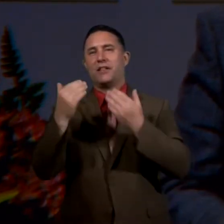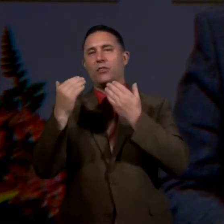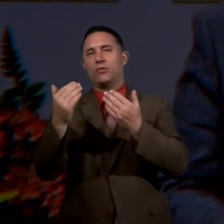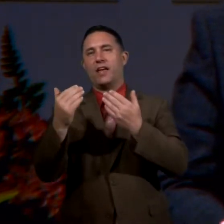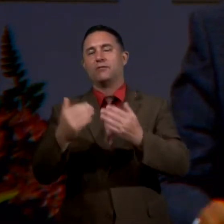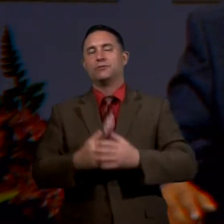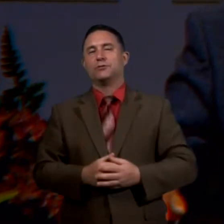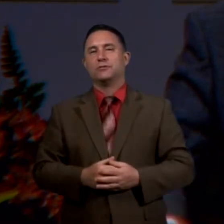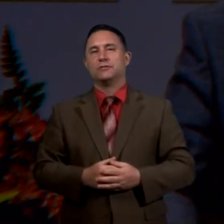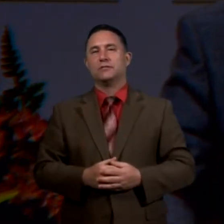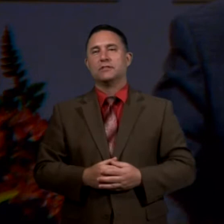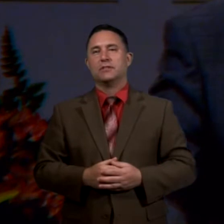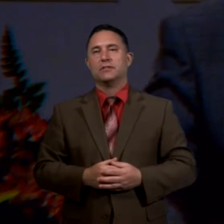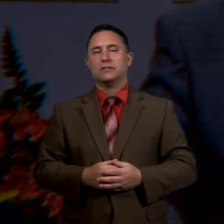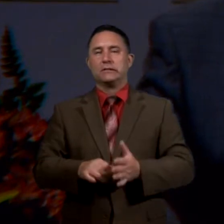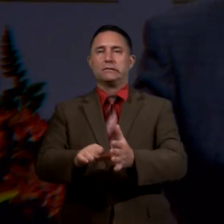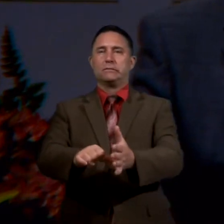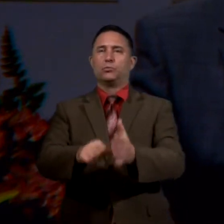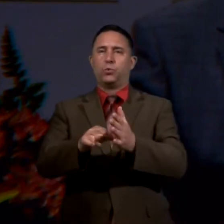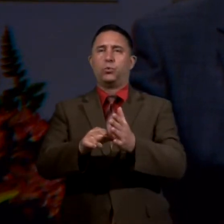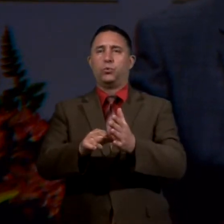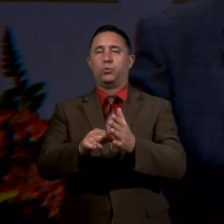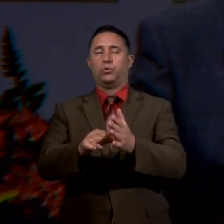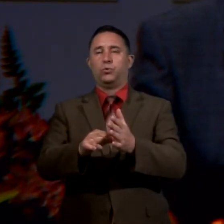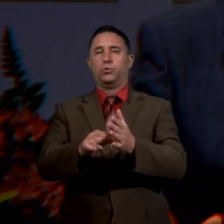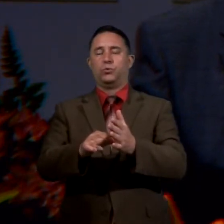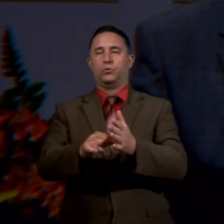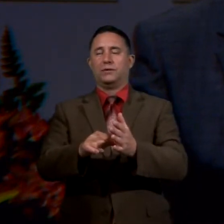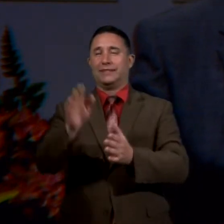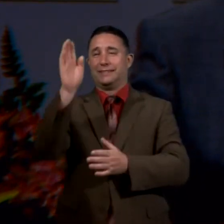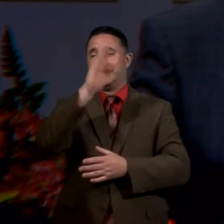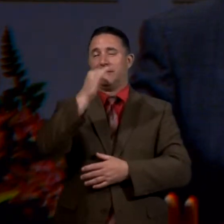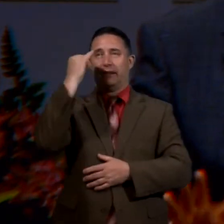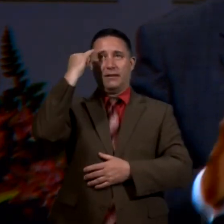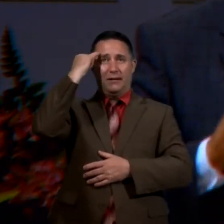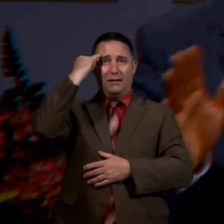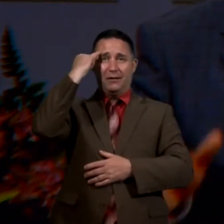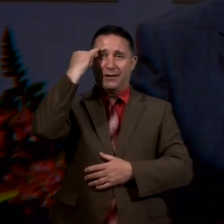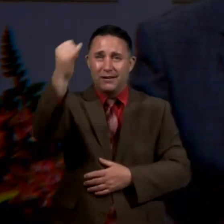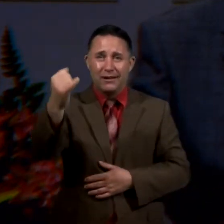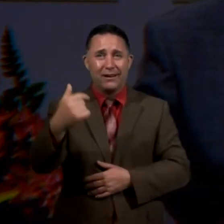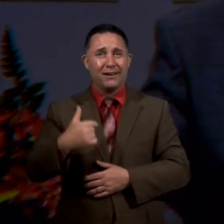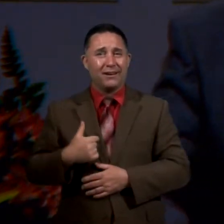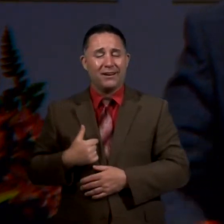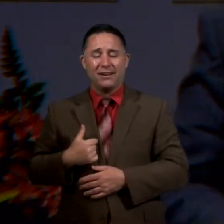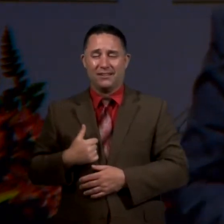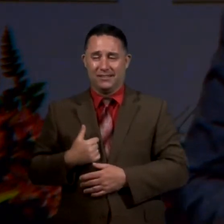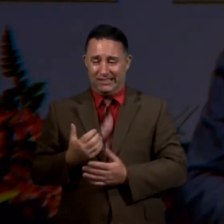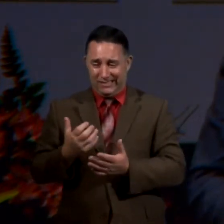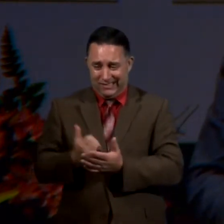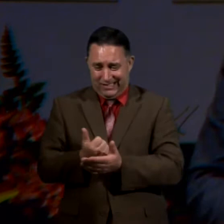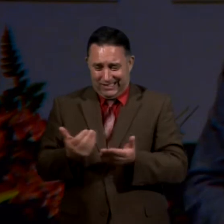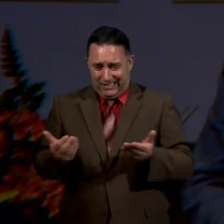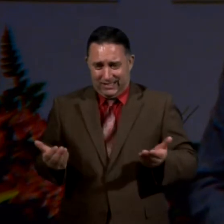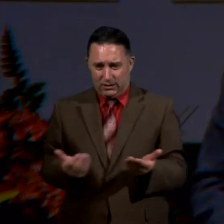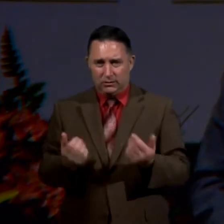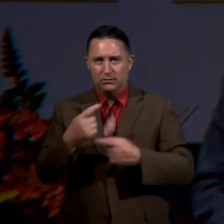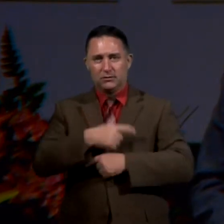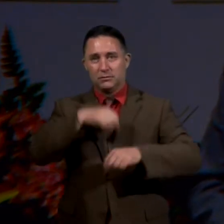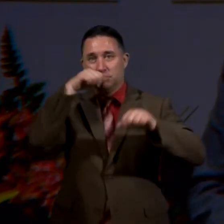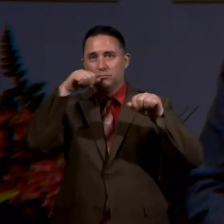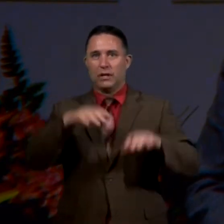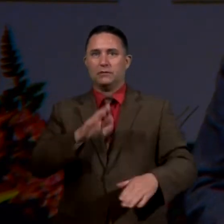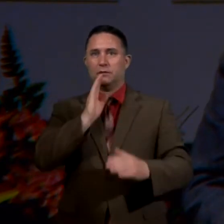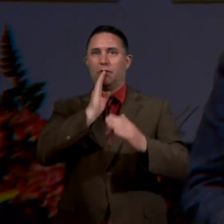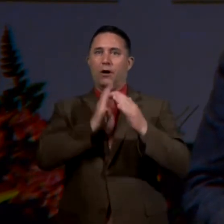to, again, I want to reiterate, just I never would have imagined in my whole world, in my whole lifetime, yet to be where I'm at today, and I'm so blessed. I'm